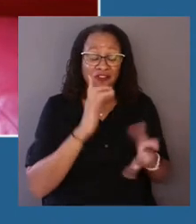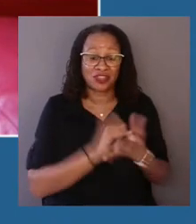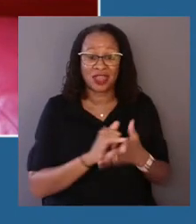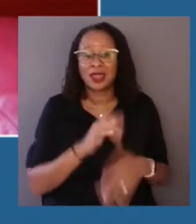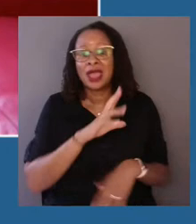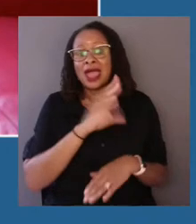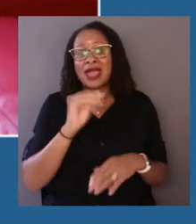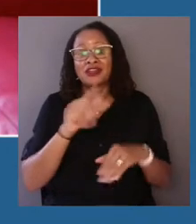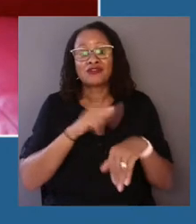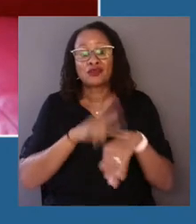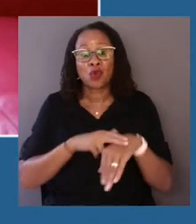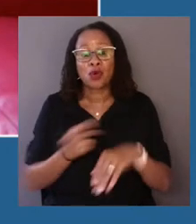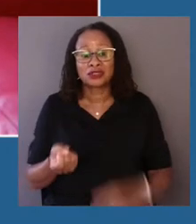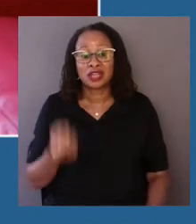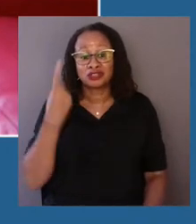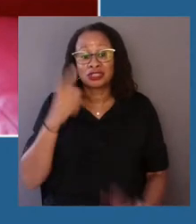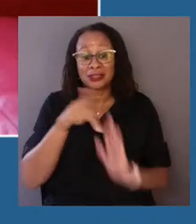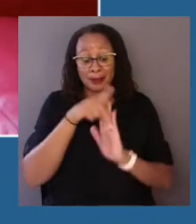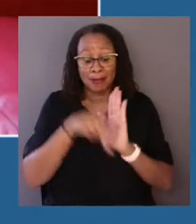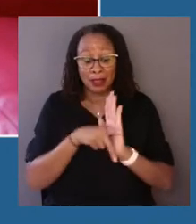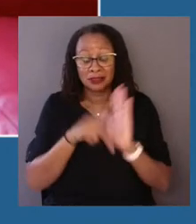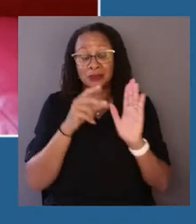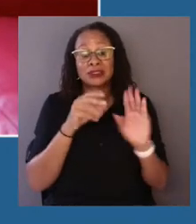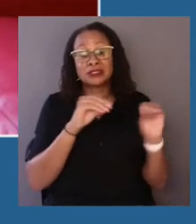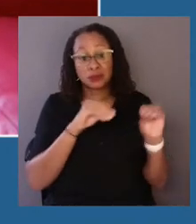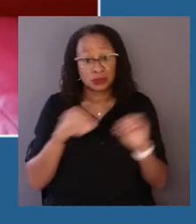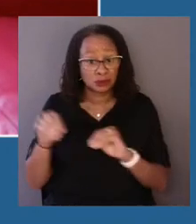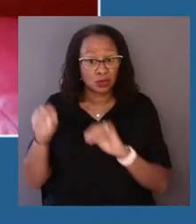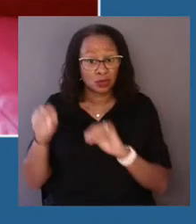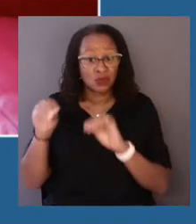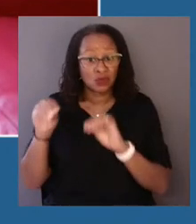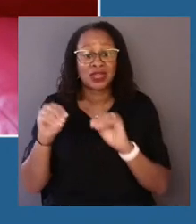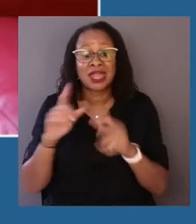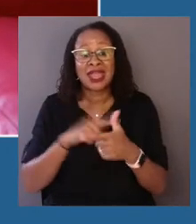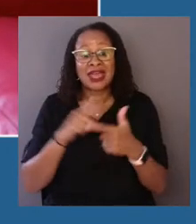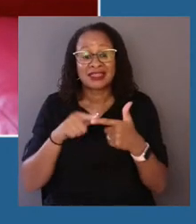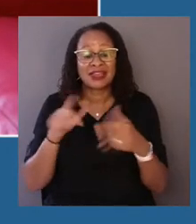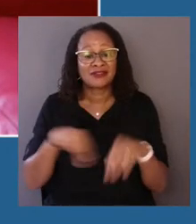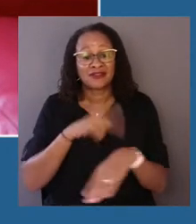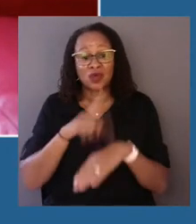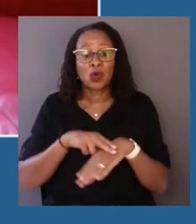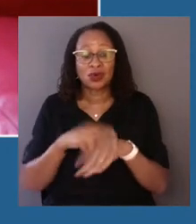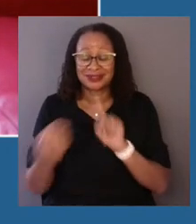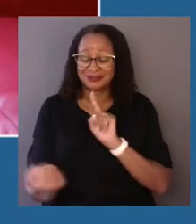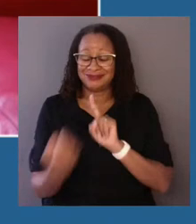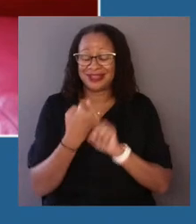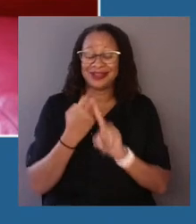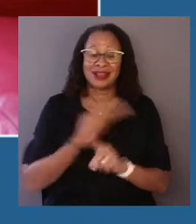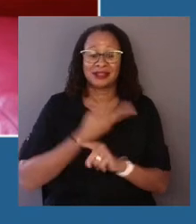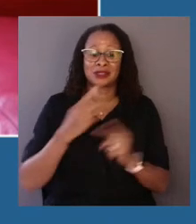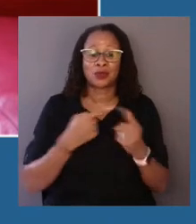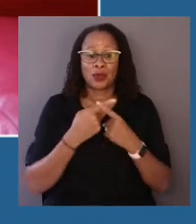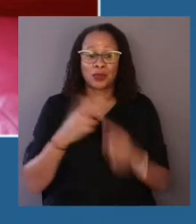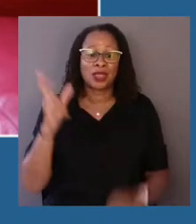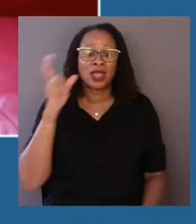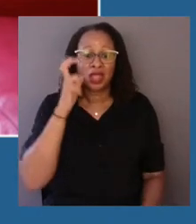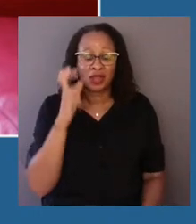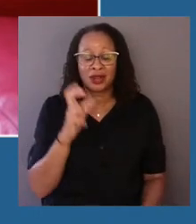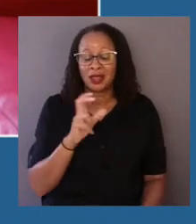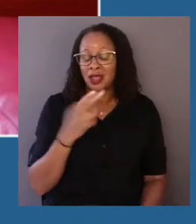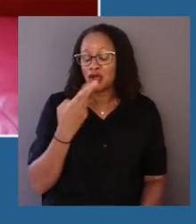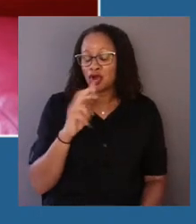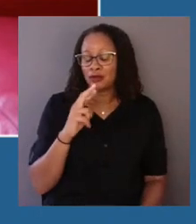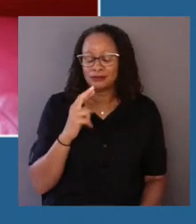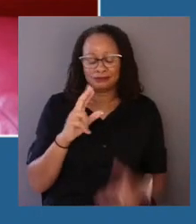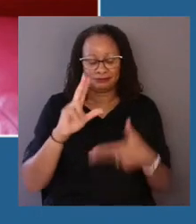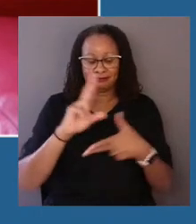understanding that policy was moving, and then of course, it really hit us when we had Hurricane Sandy hit